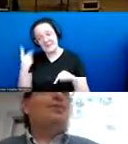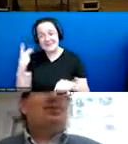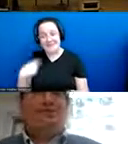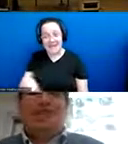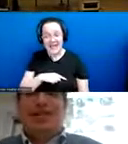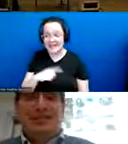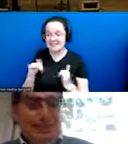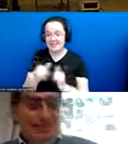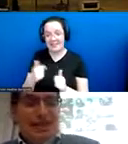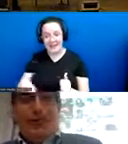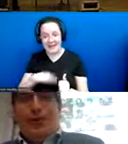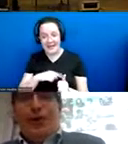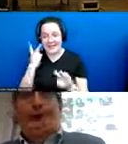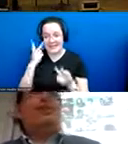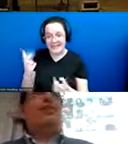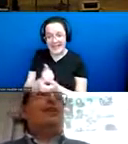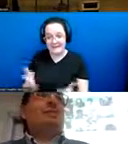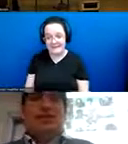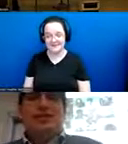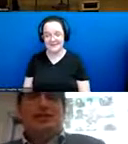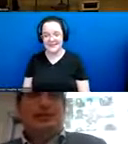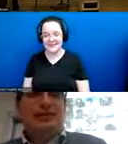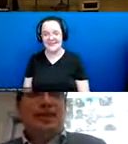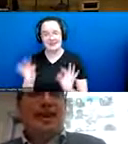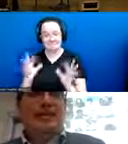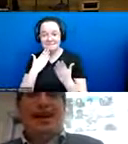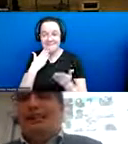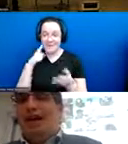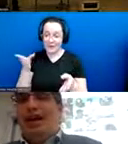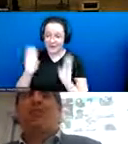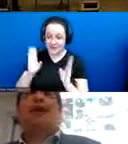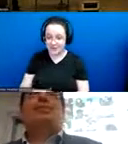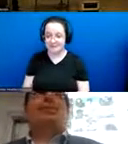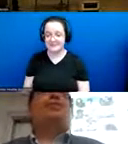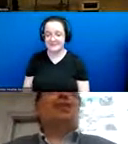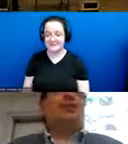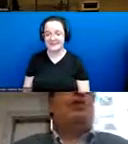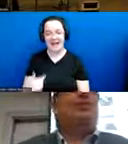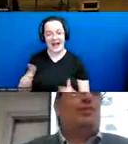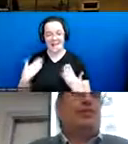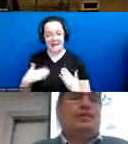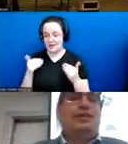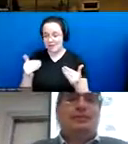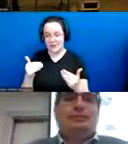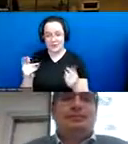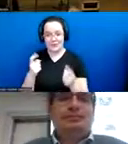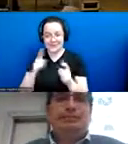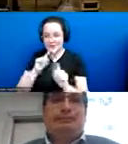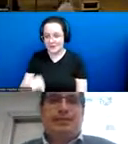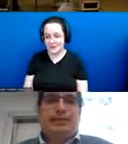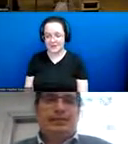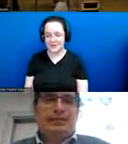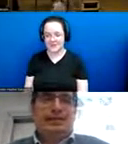with us a little bit, all right? So thank you very much for your attention. And I'm very happy to answer your questions.